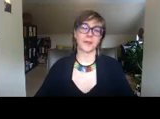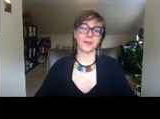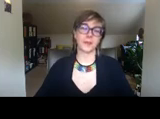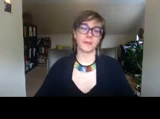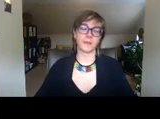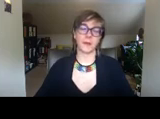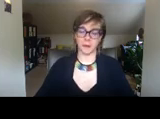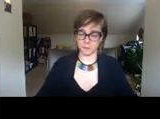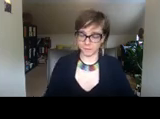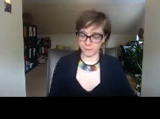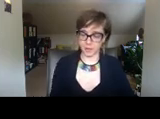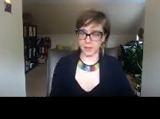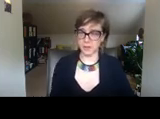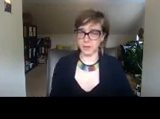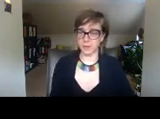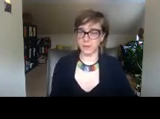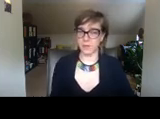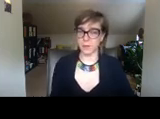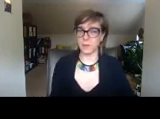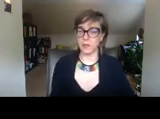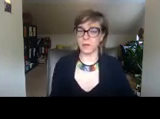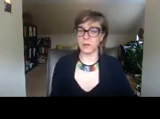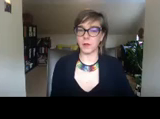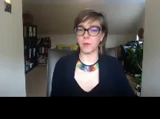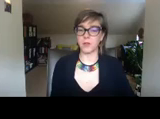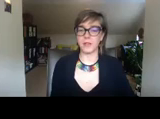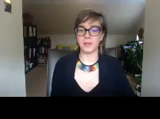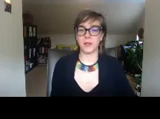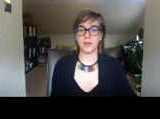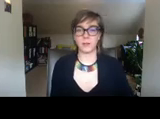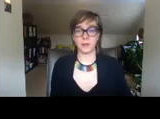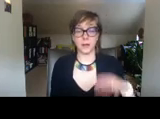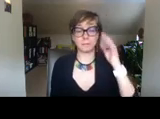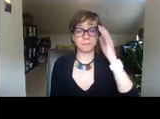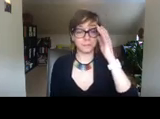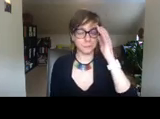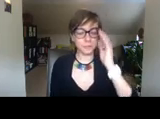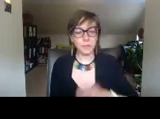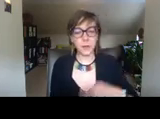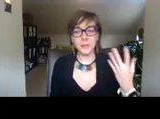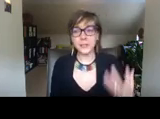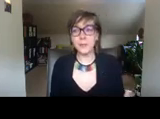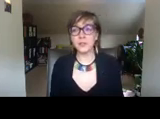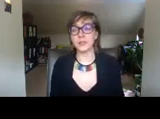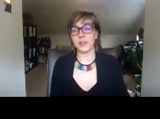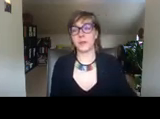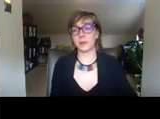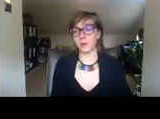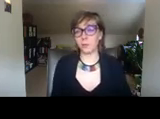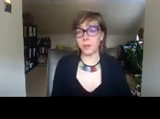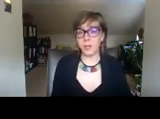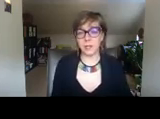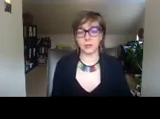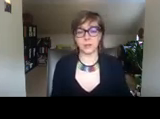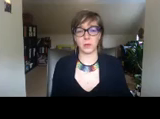are feeling because I think there might be a lot more dissatisfaction than we think. But some researchers have been